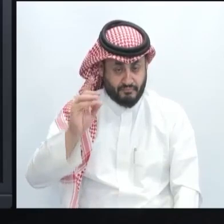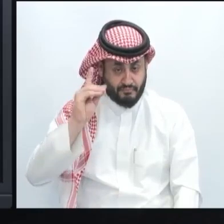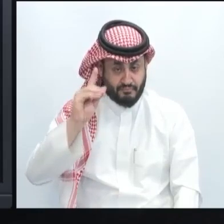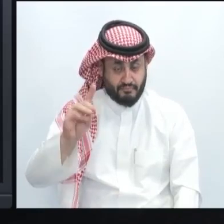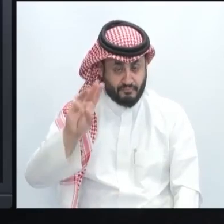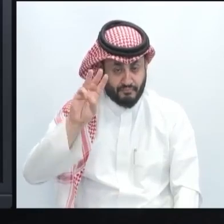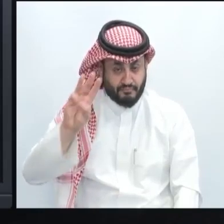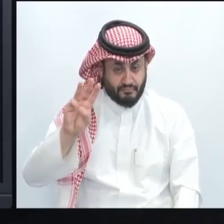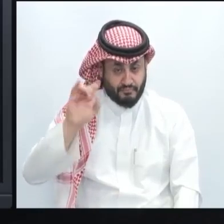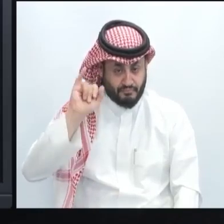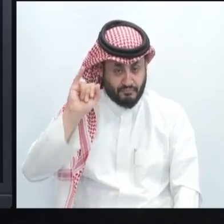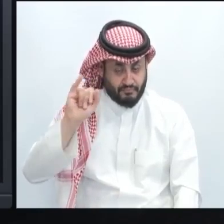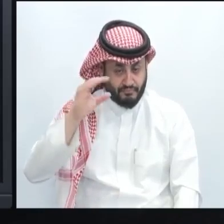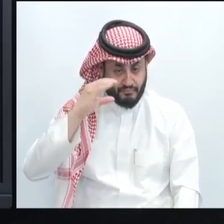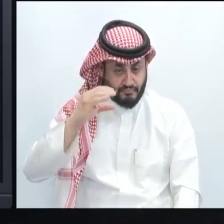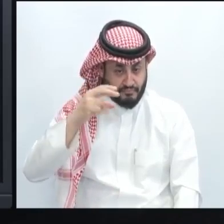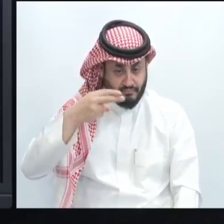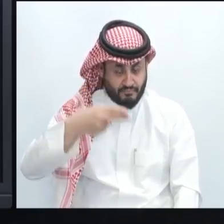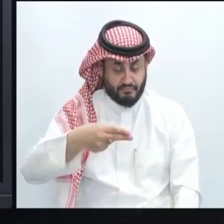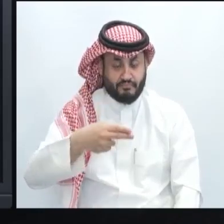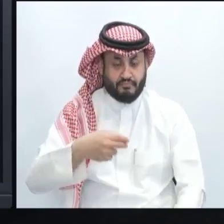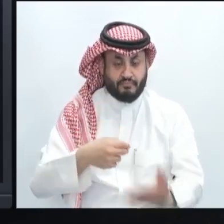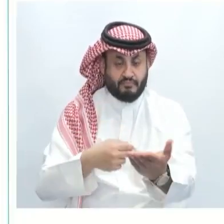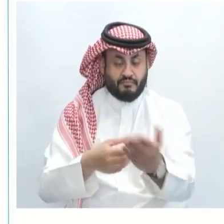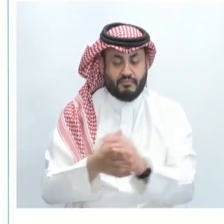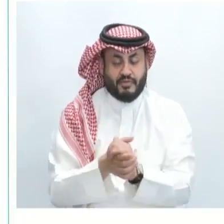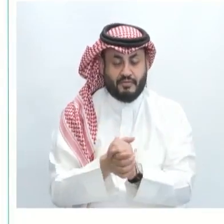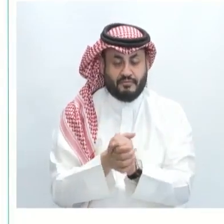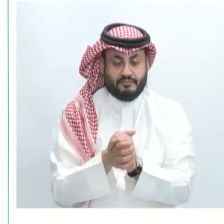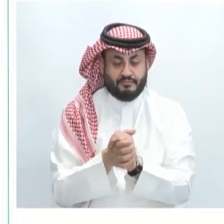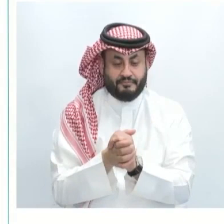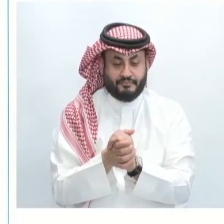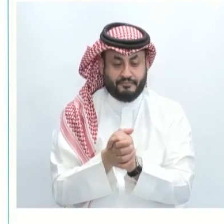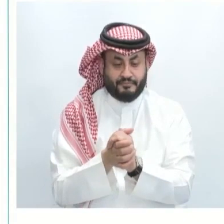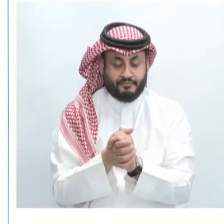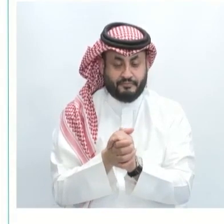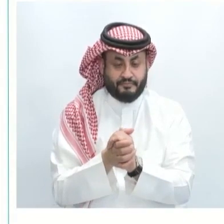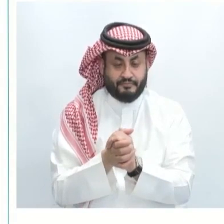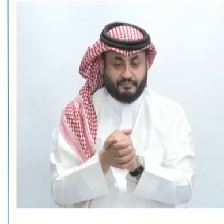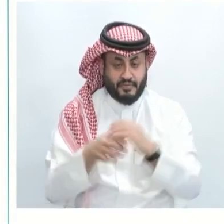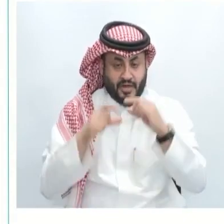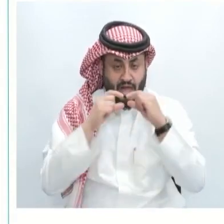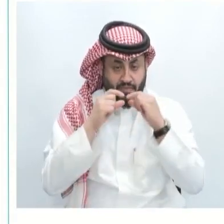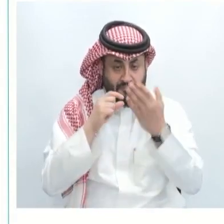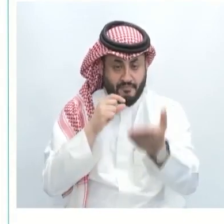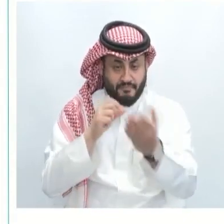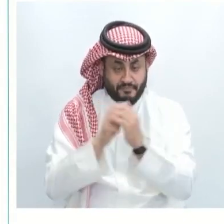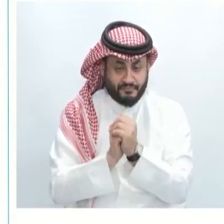we said we write the word sandwich. Sandwich.